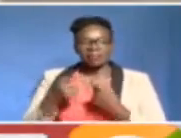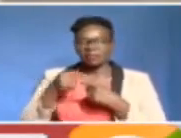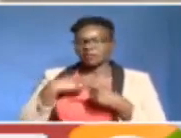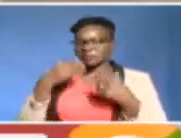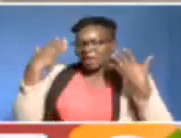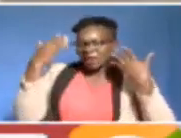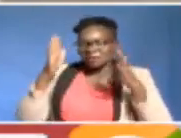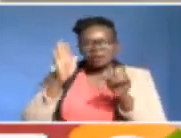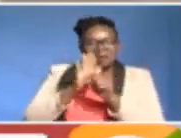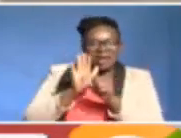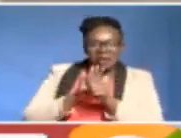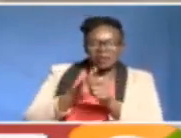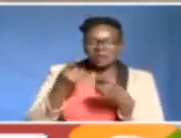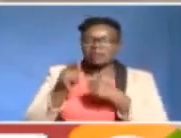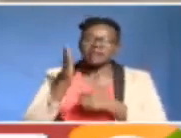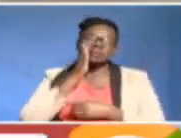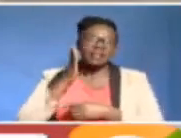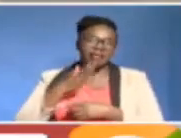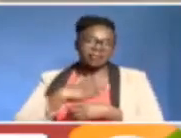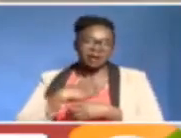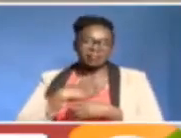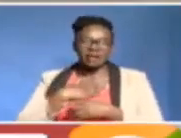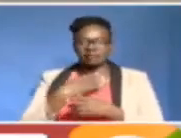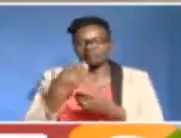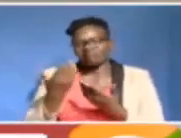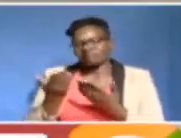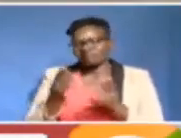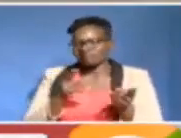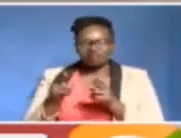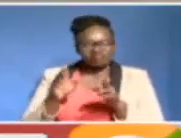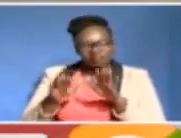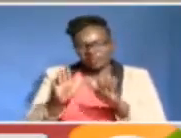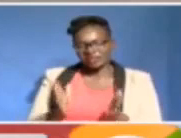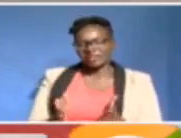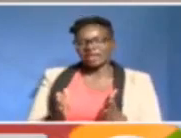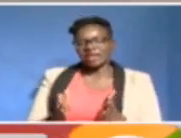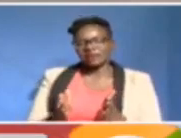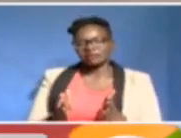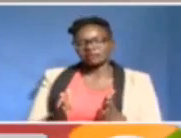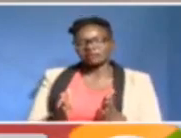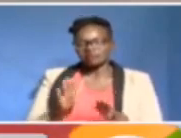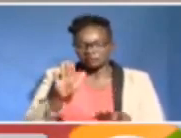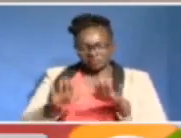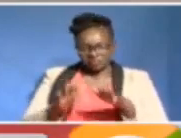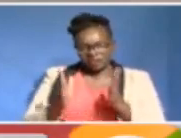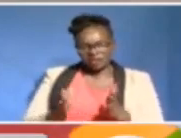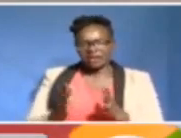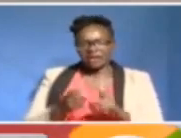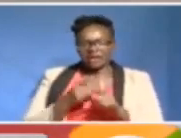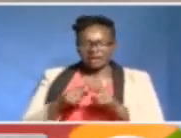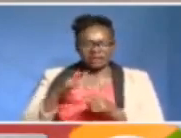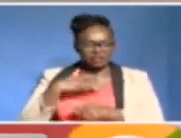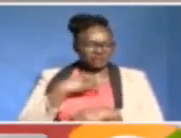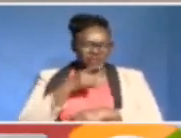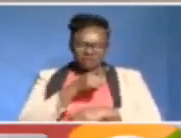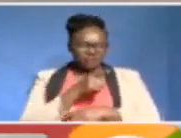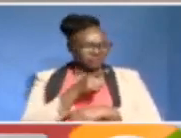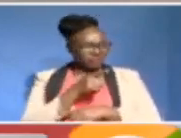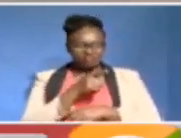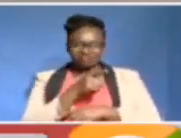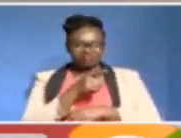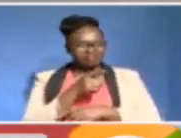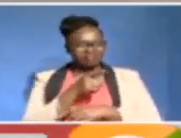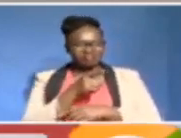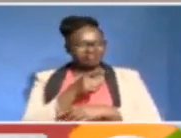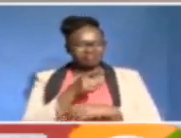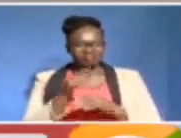much, but my mother is just a tailor. And she's like, you're a daughter of a tailor. You don't fit here. You know, my son